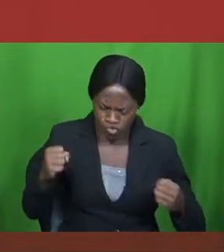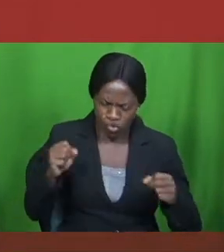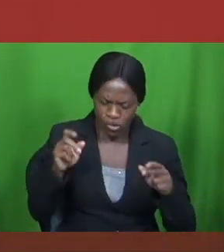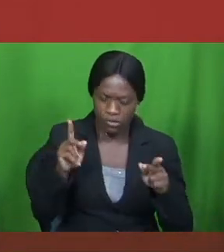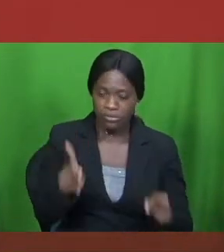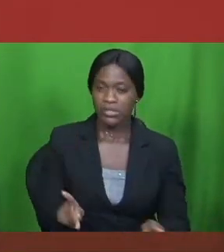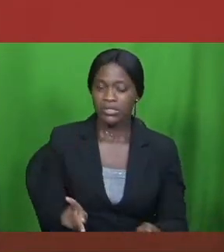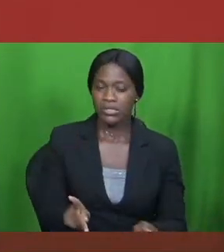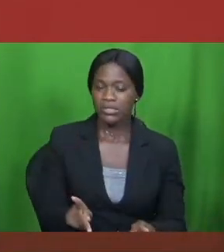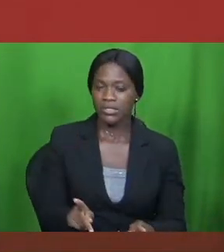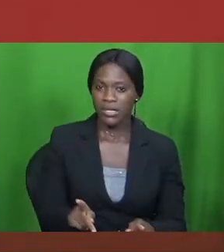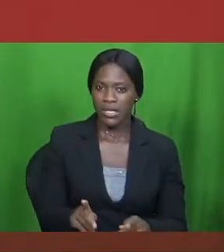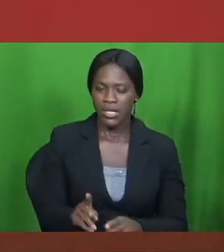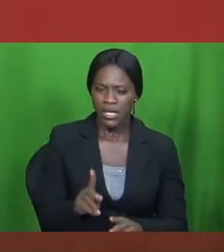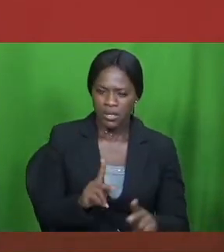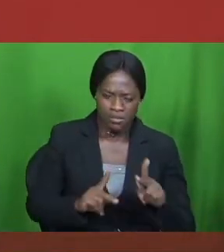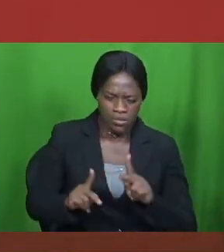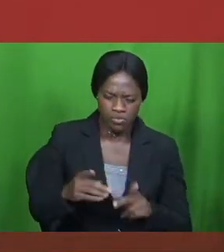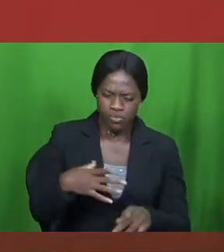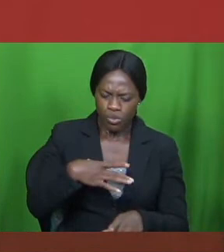very admirable,